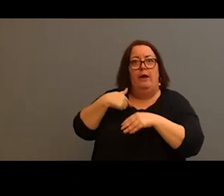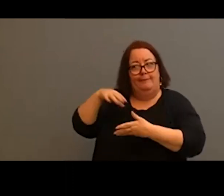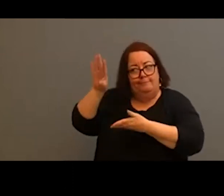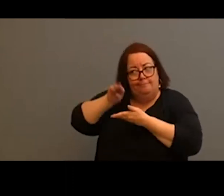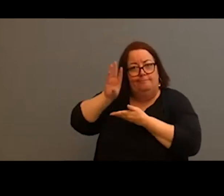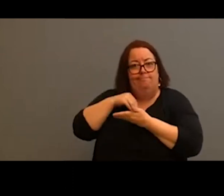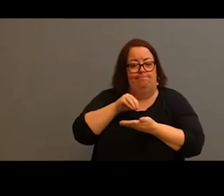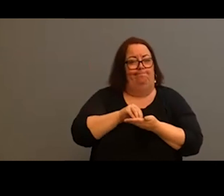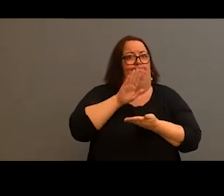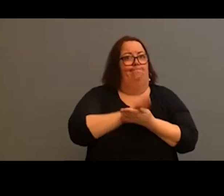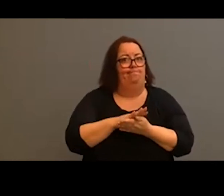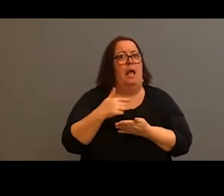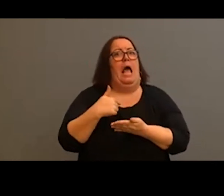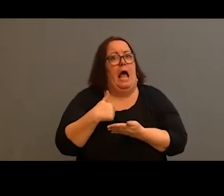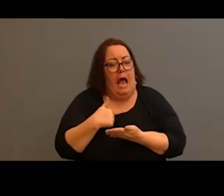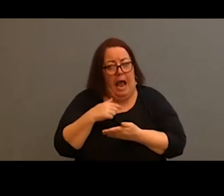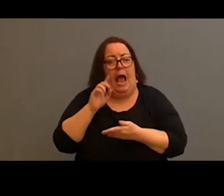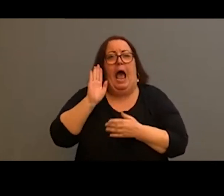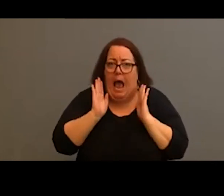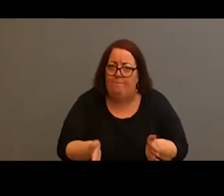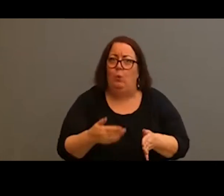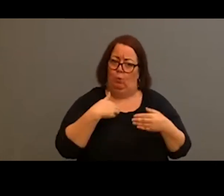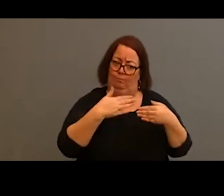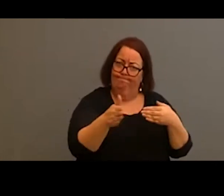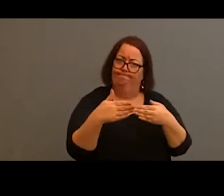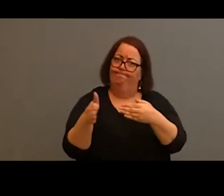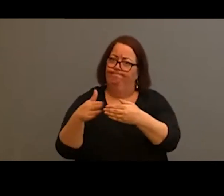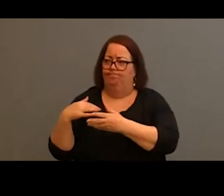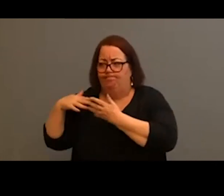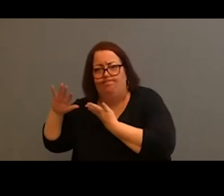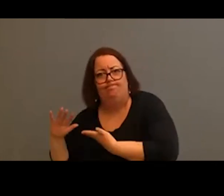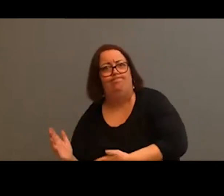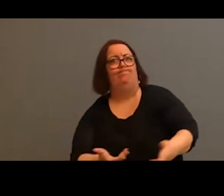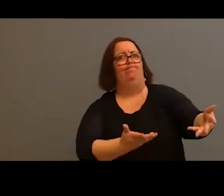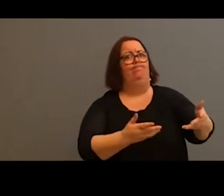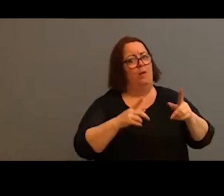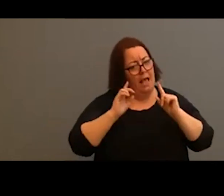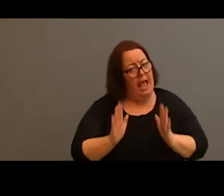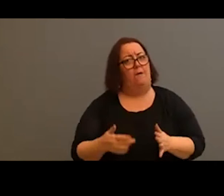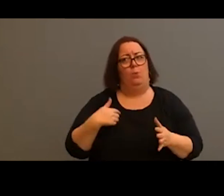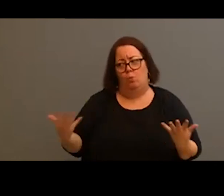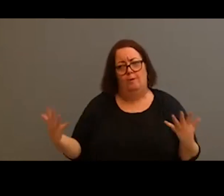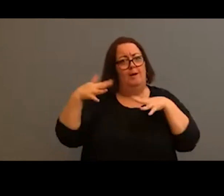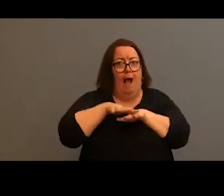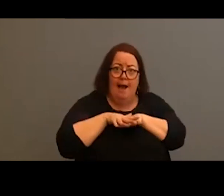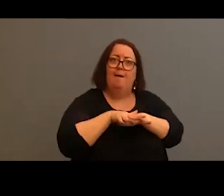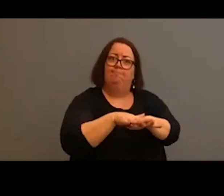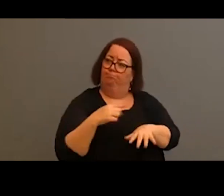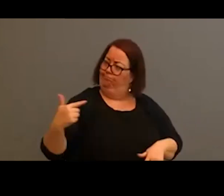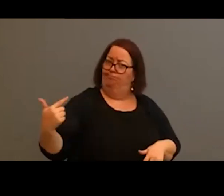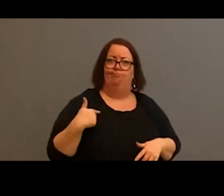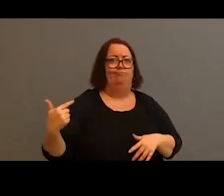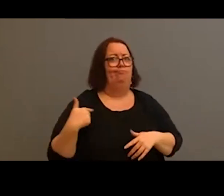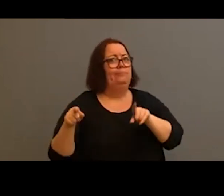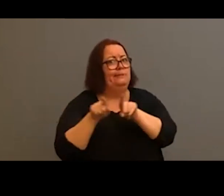social, to engage, to do what you need to do to feel like a